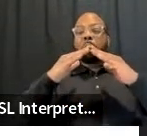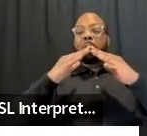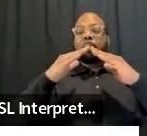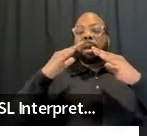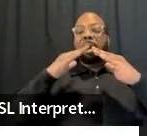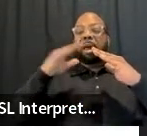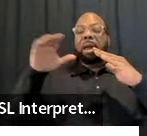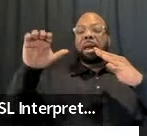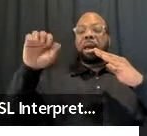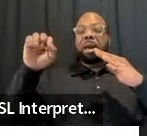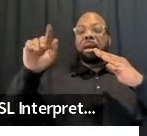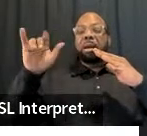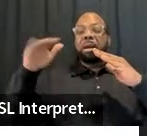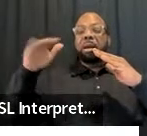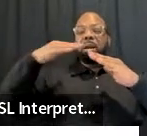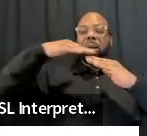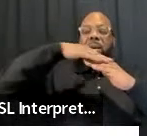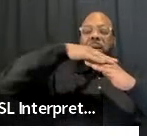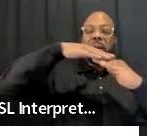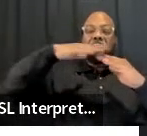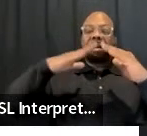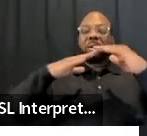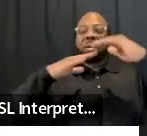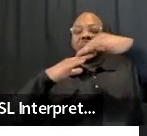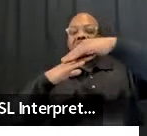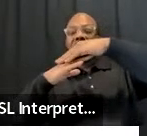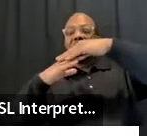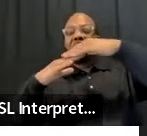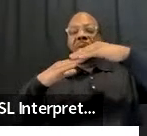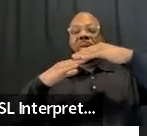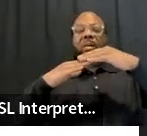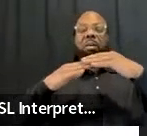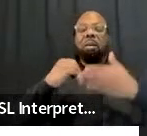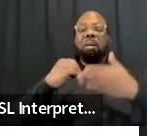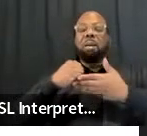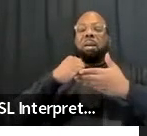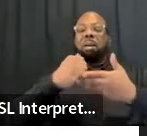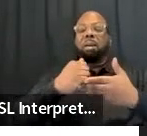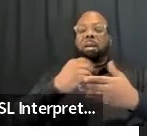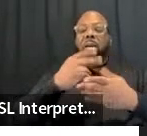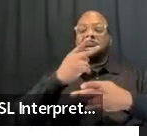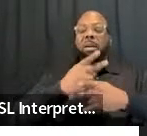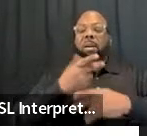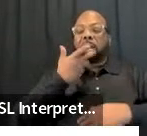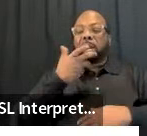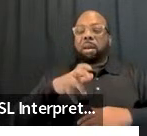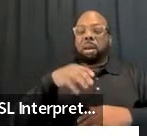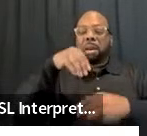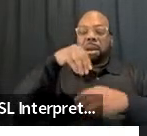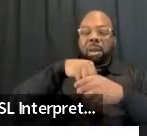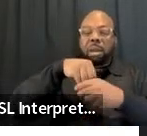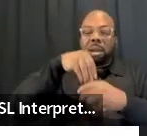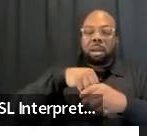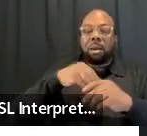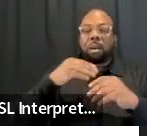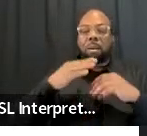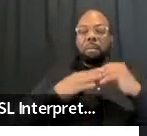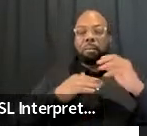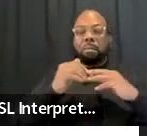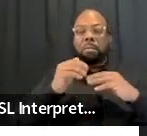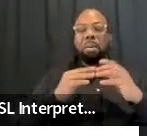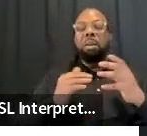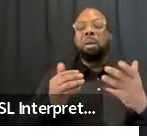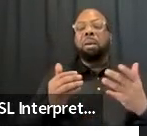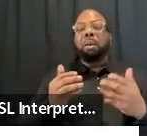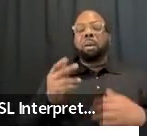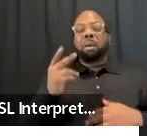be appropriate on most building rooftops to help keep heat and cool inside of the building. We would